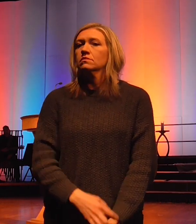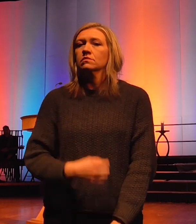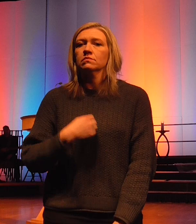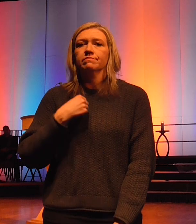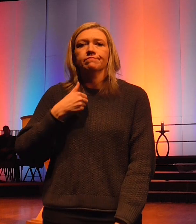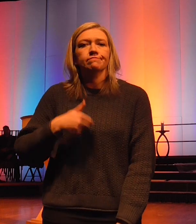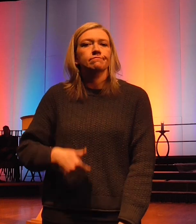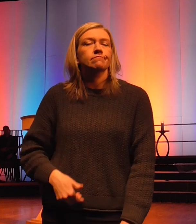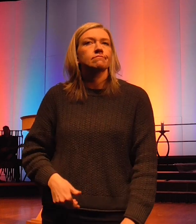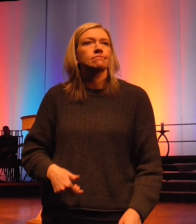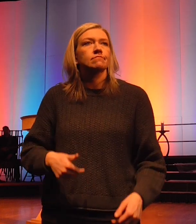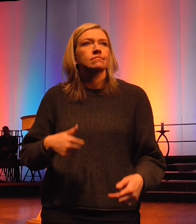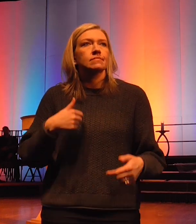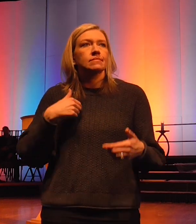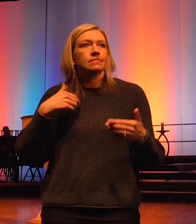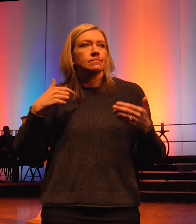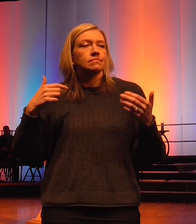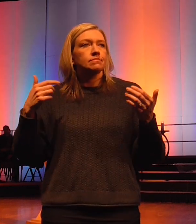I